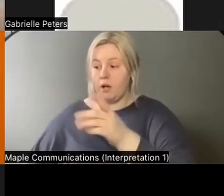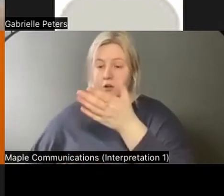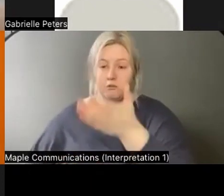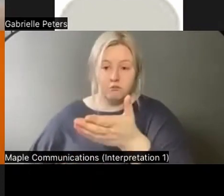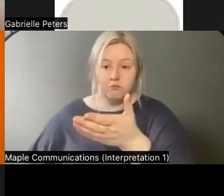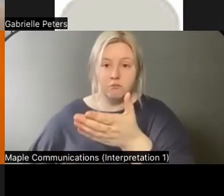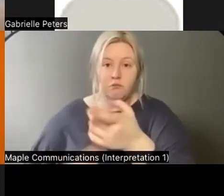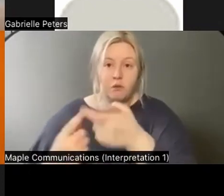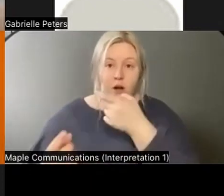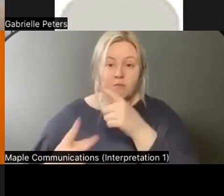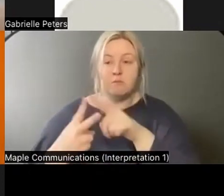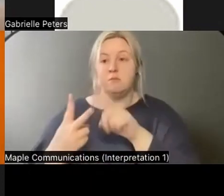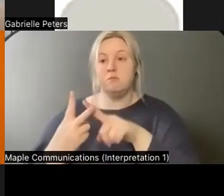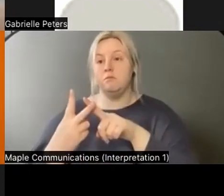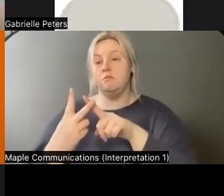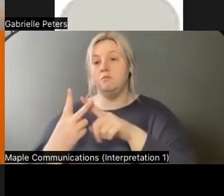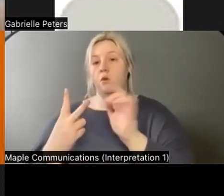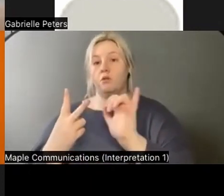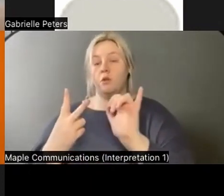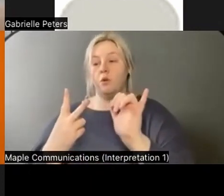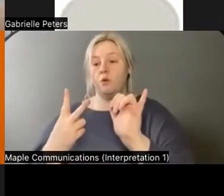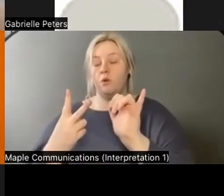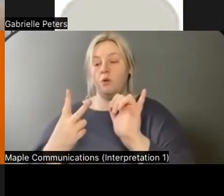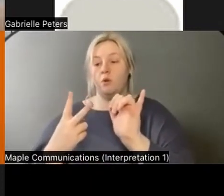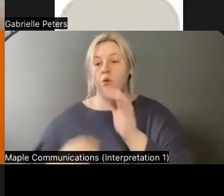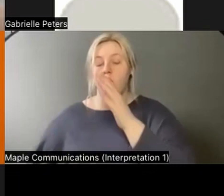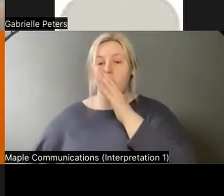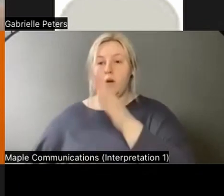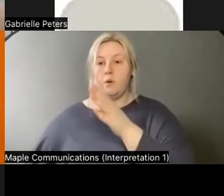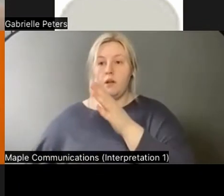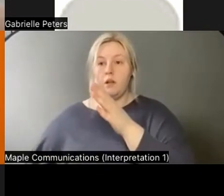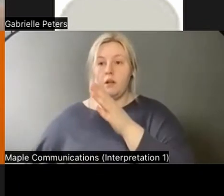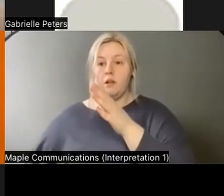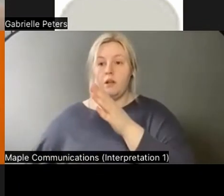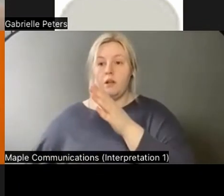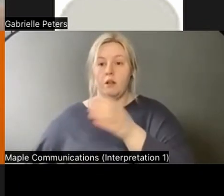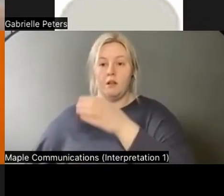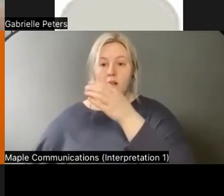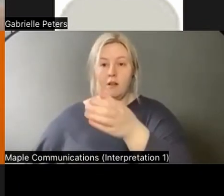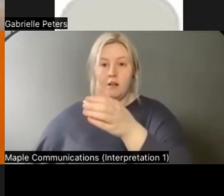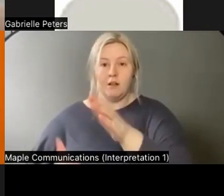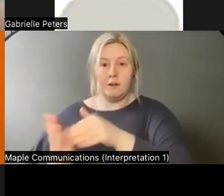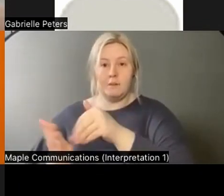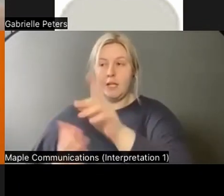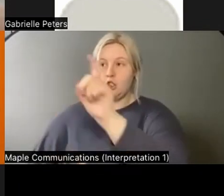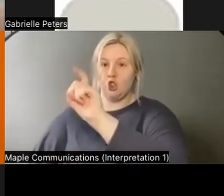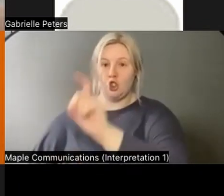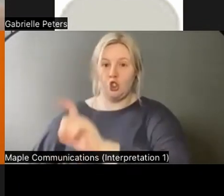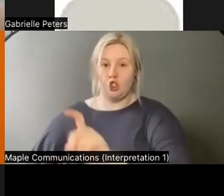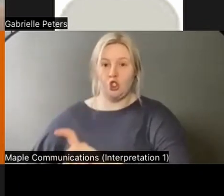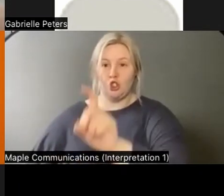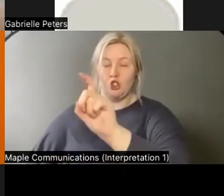and also I'll hand you a can of spray paint at the appropriate time, and you